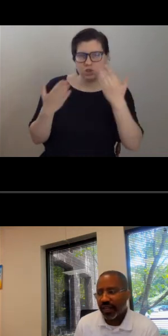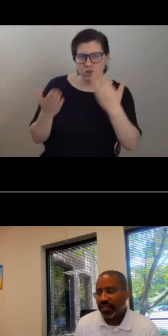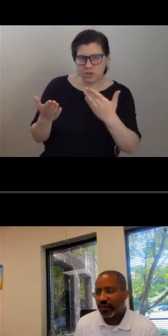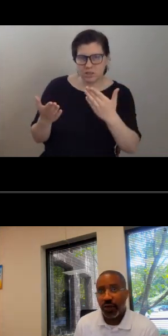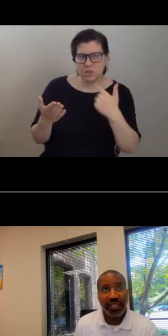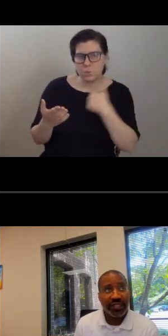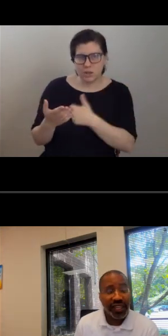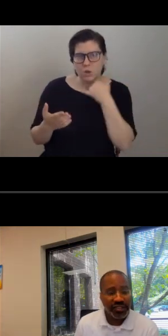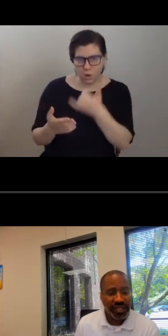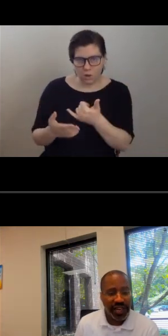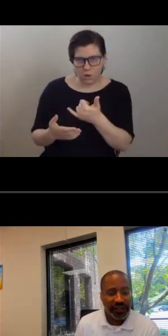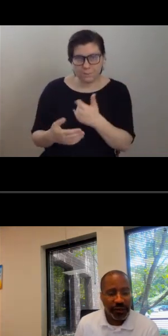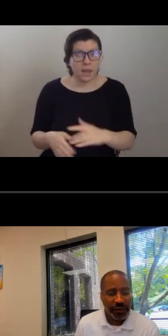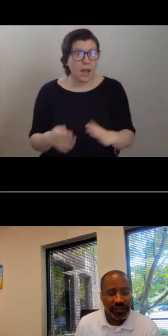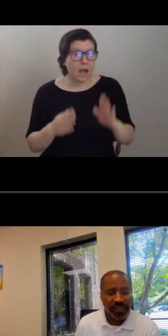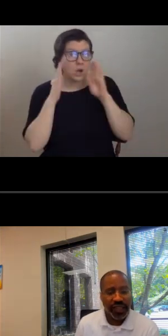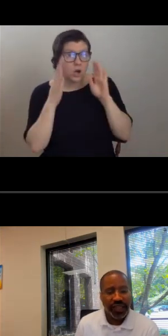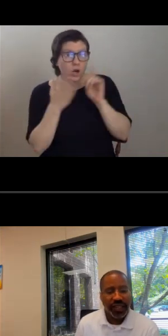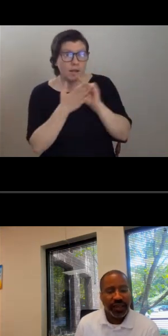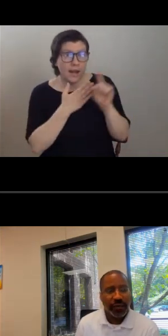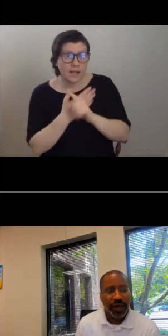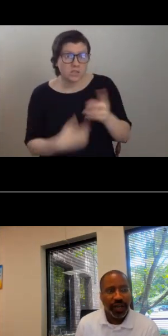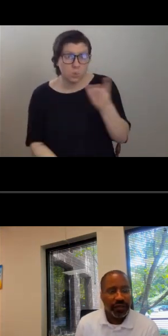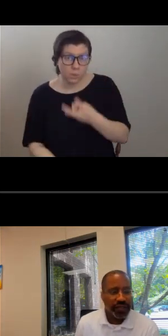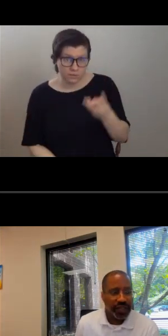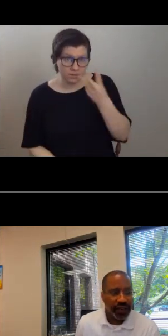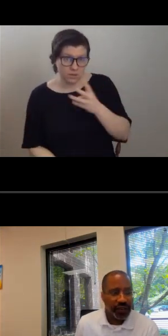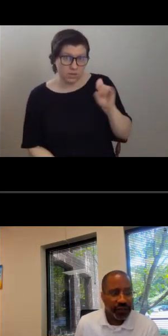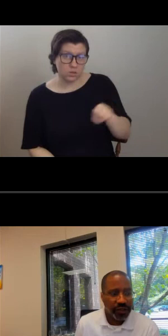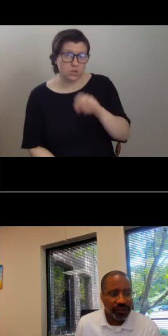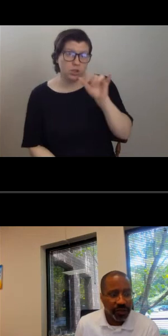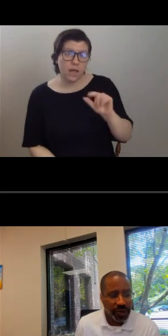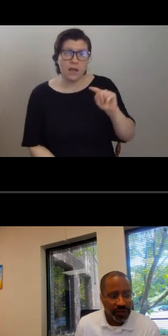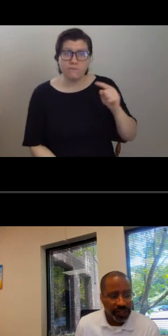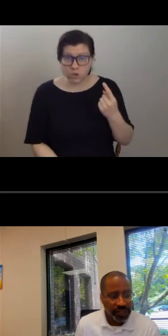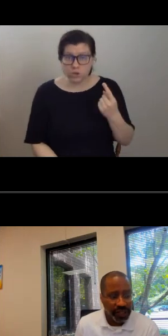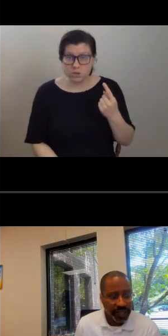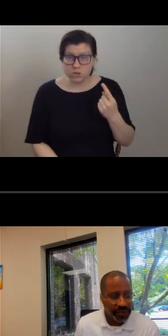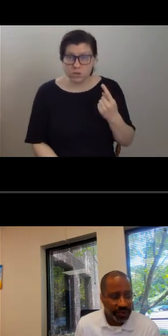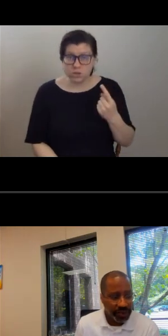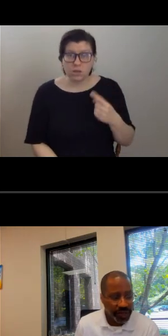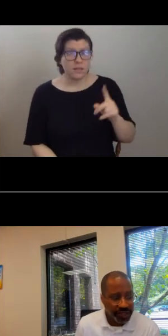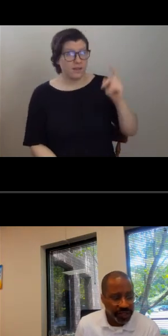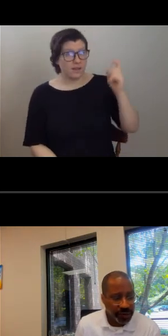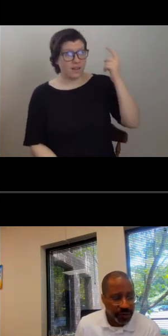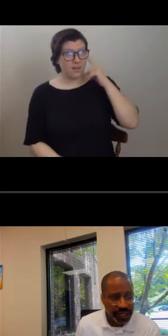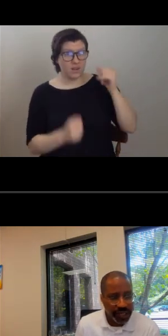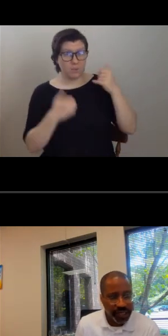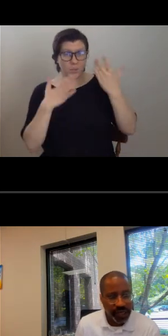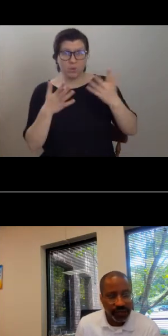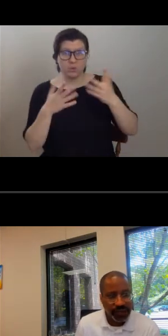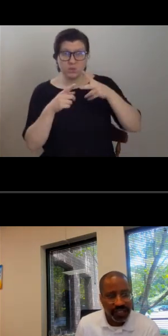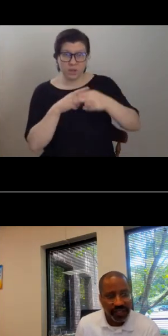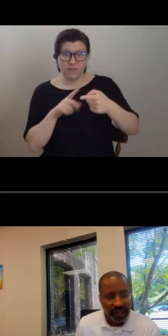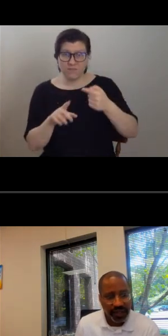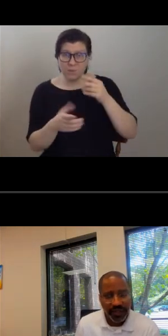that next Wednesday, July 1st, whatever the governor is proposing to cut from the budget will